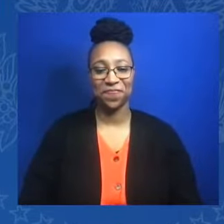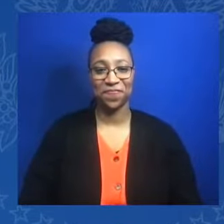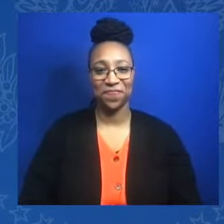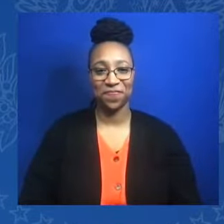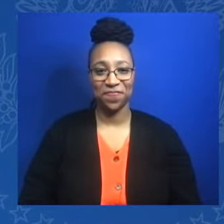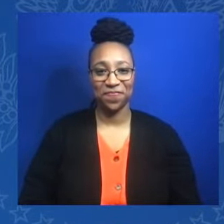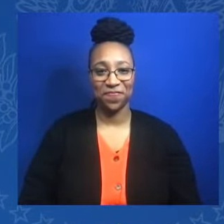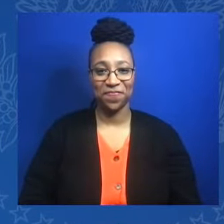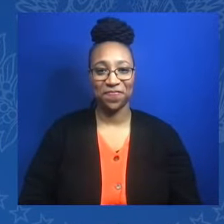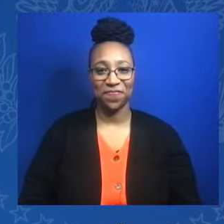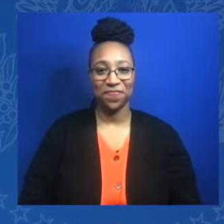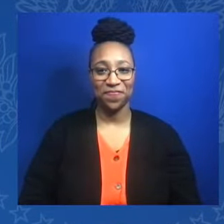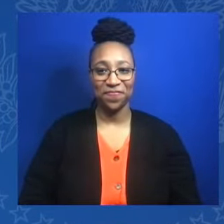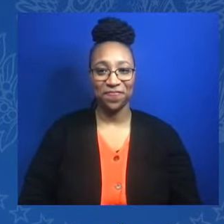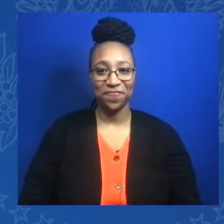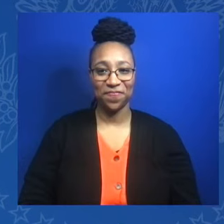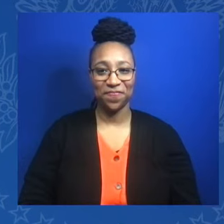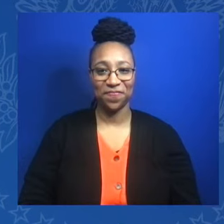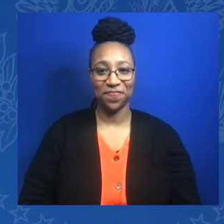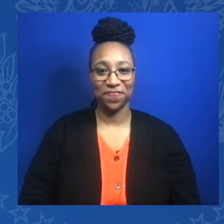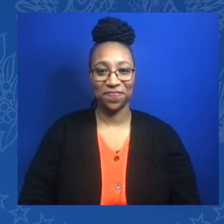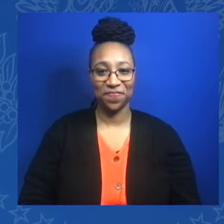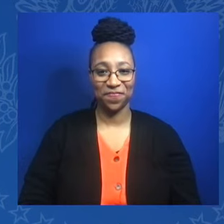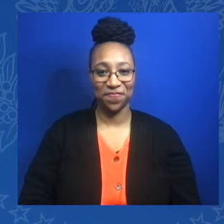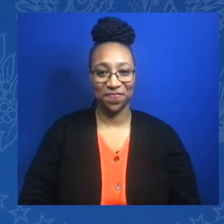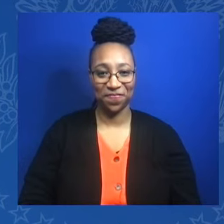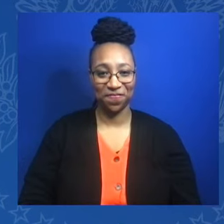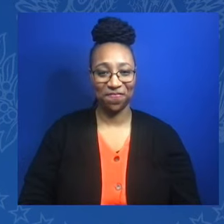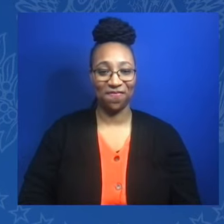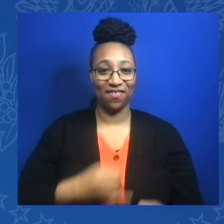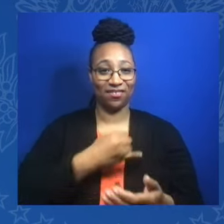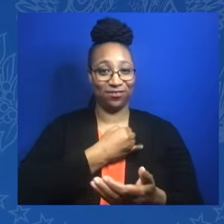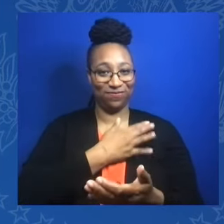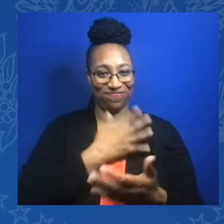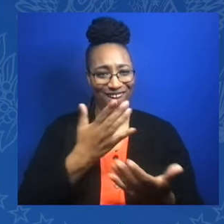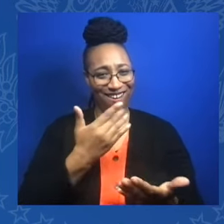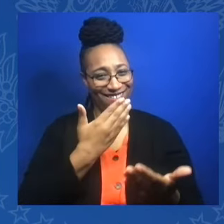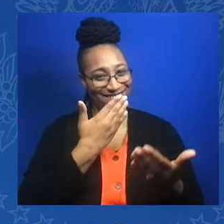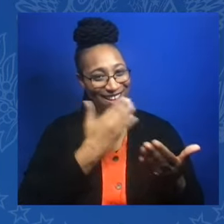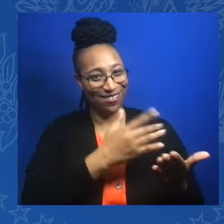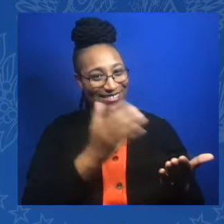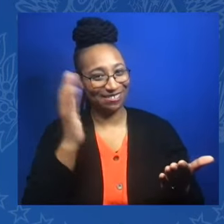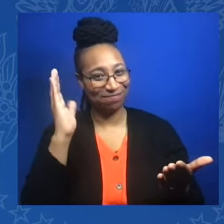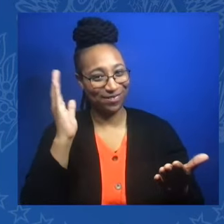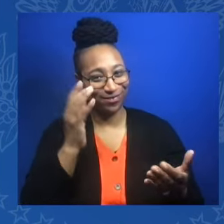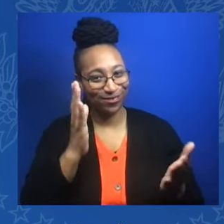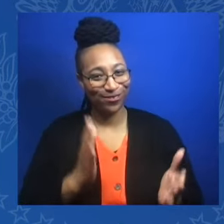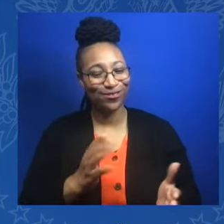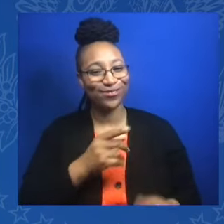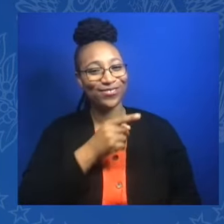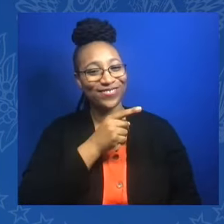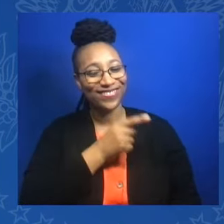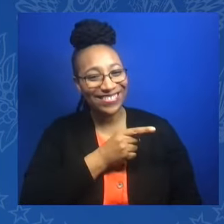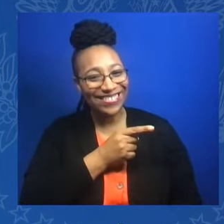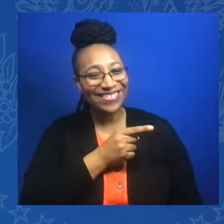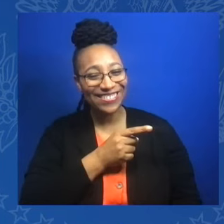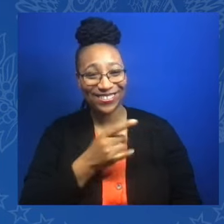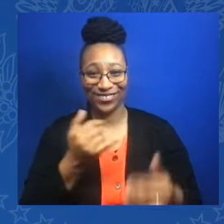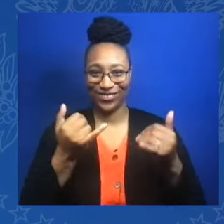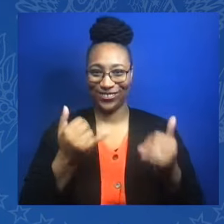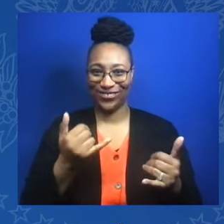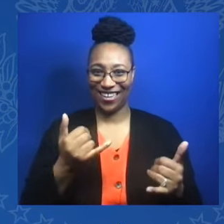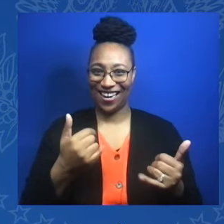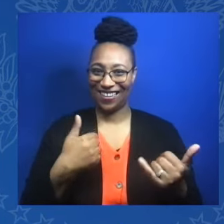Thank you, Mr. Speaker. Today, we welcome to our Parliament the 46th President of the United States of